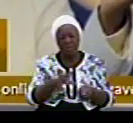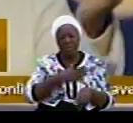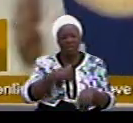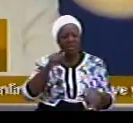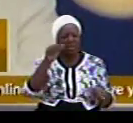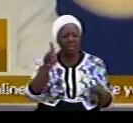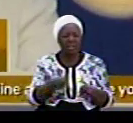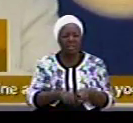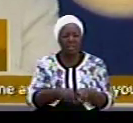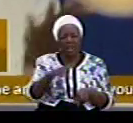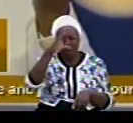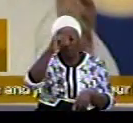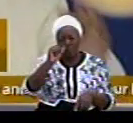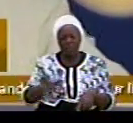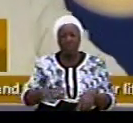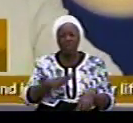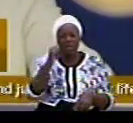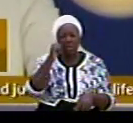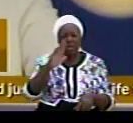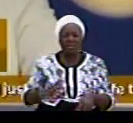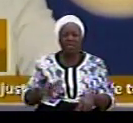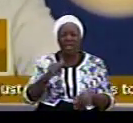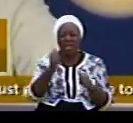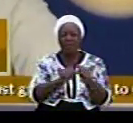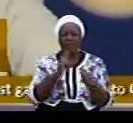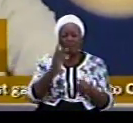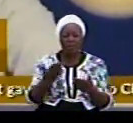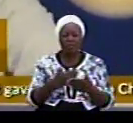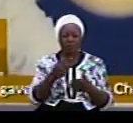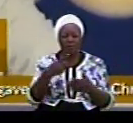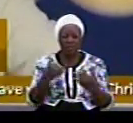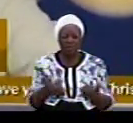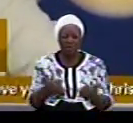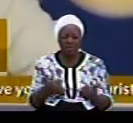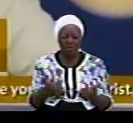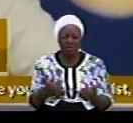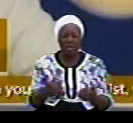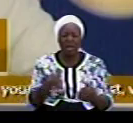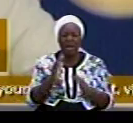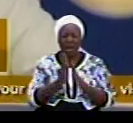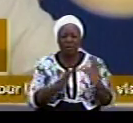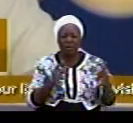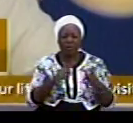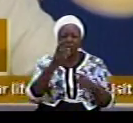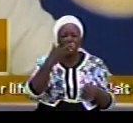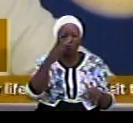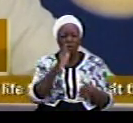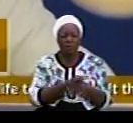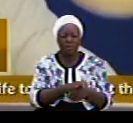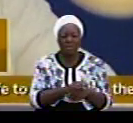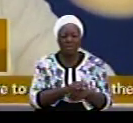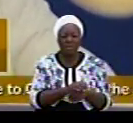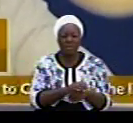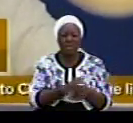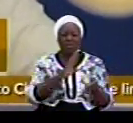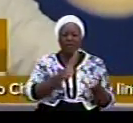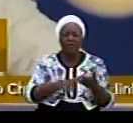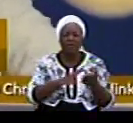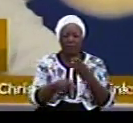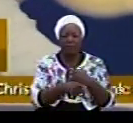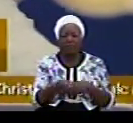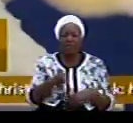boys, girls, everyone before you now. According to your promise, forgive their sins